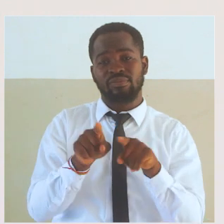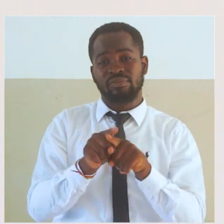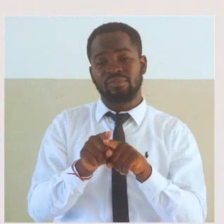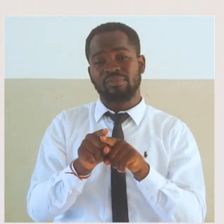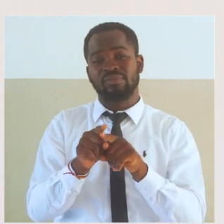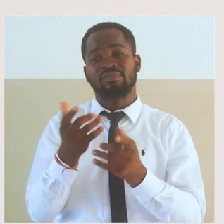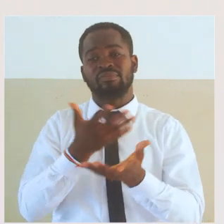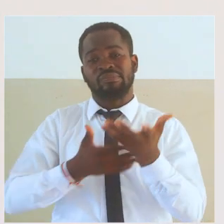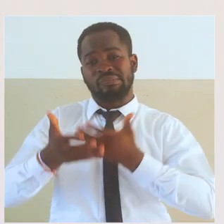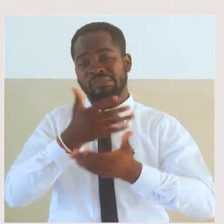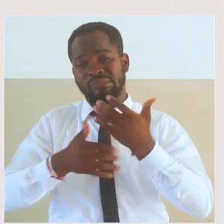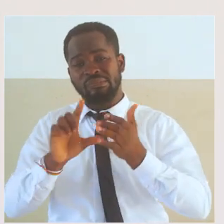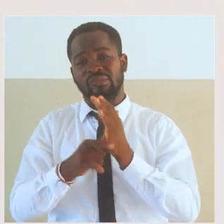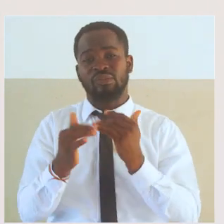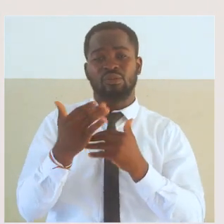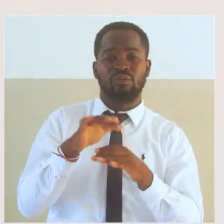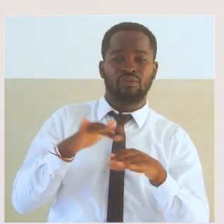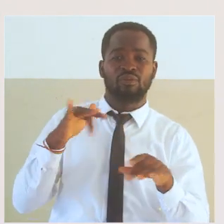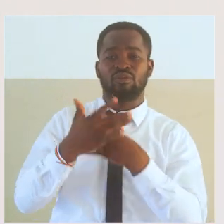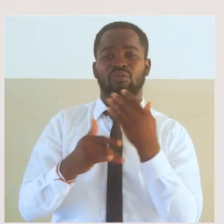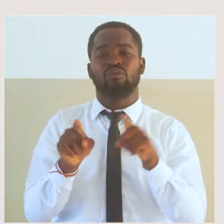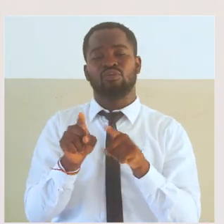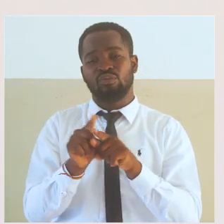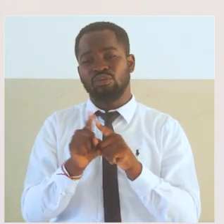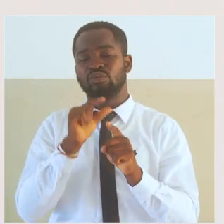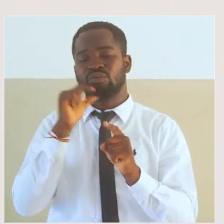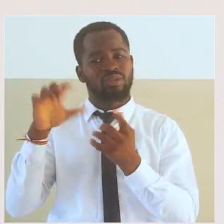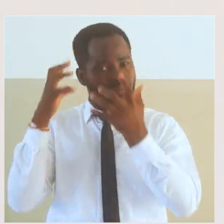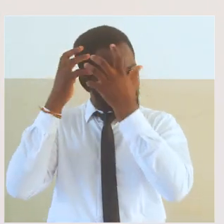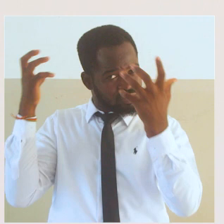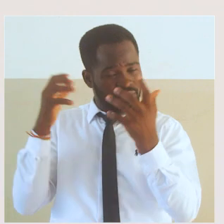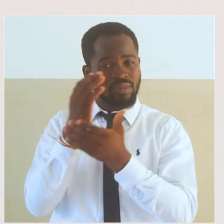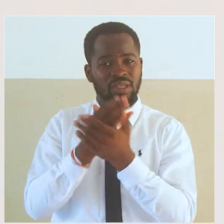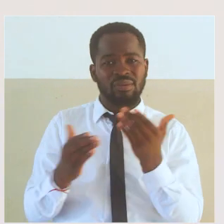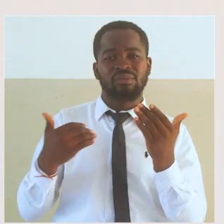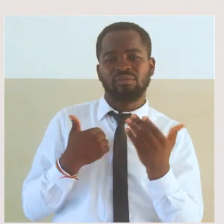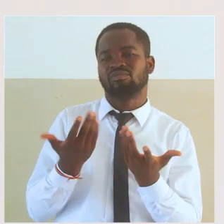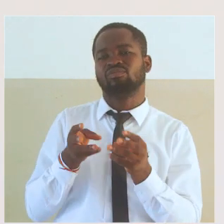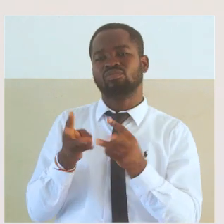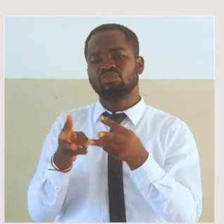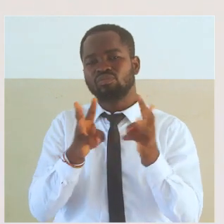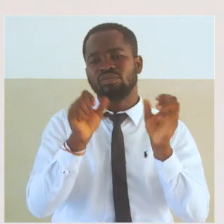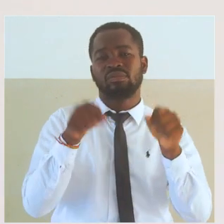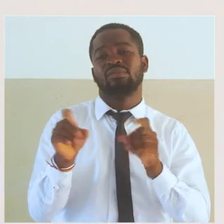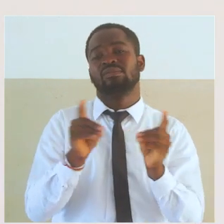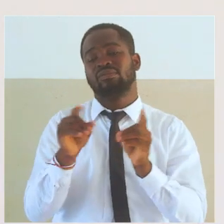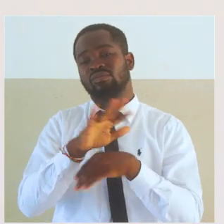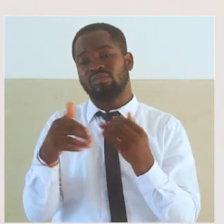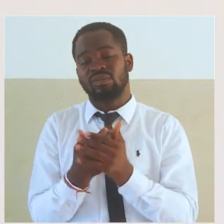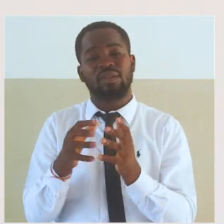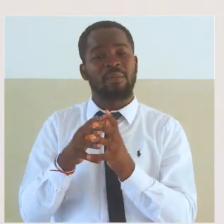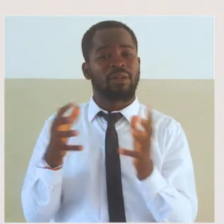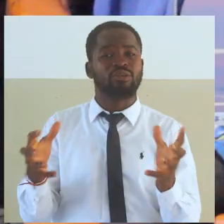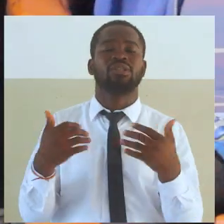obstructs the flow of CSF in the brain. So you have hydrocephalus. But then there are some who just have purely hydrocephalus. The majority